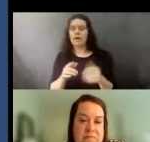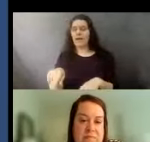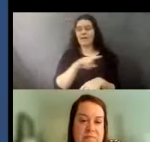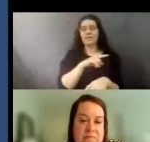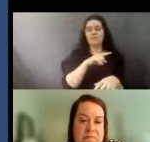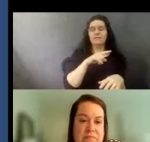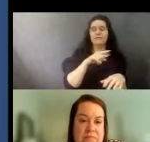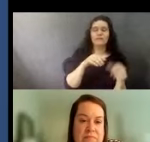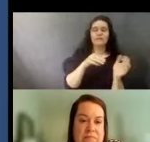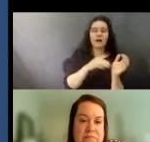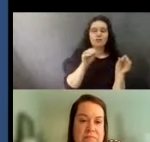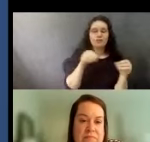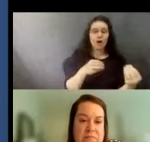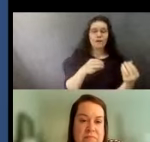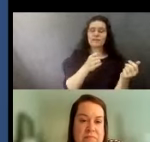can very easily